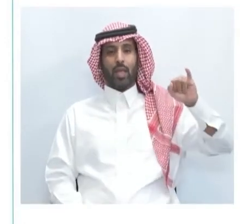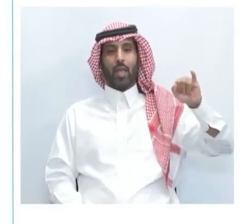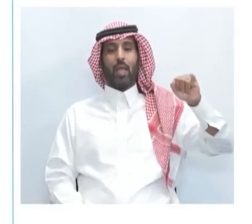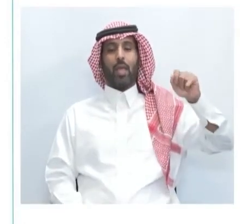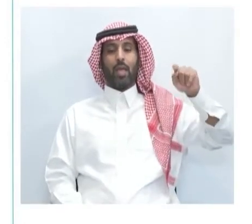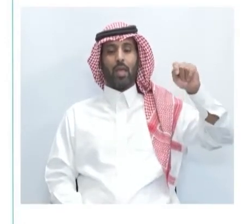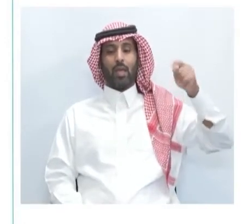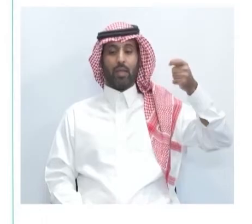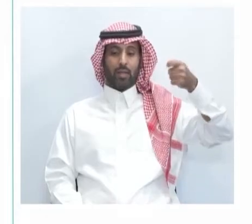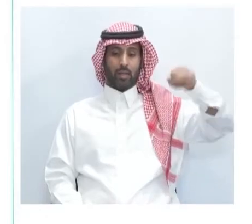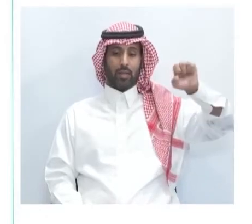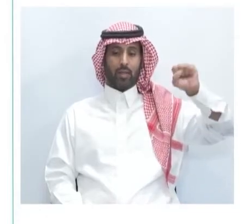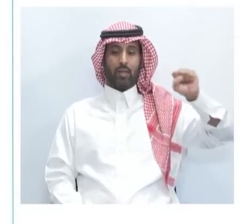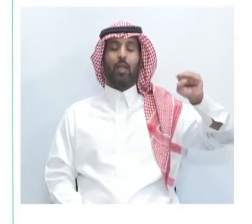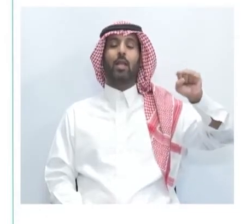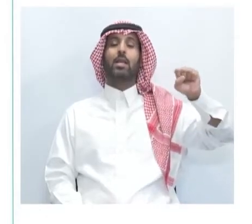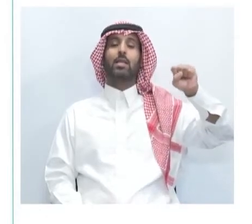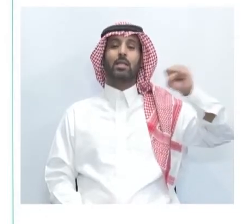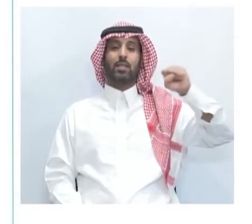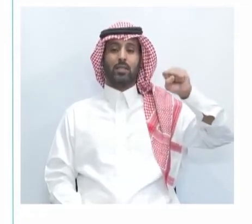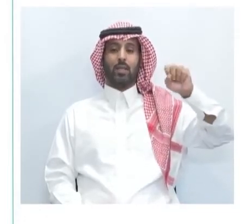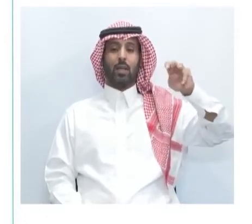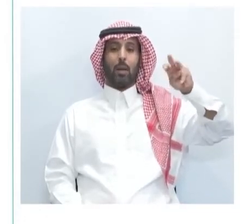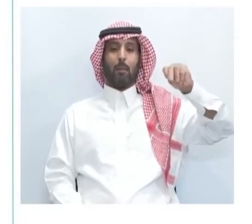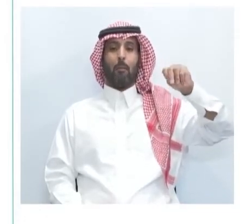Let's trace.